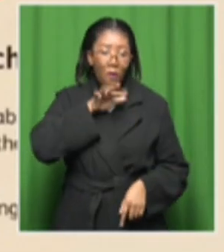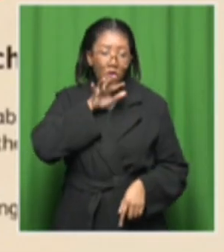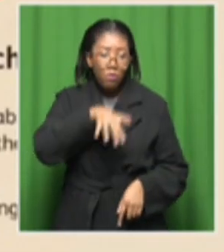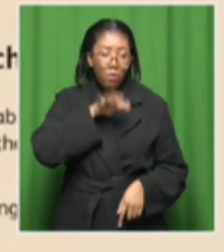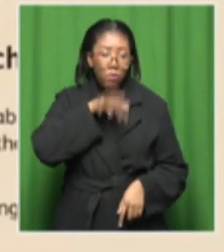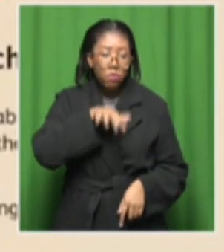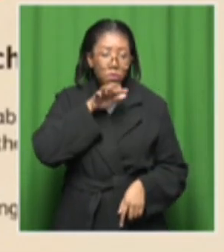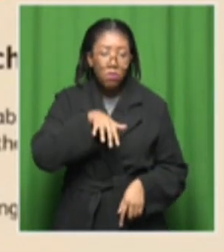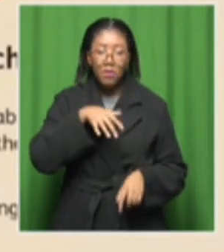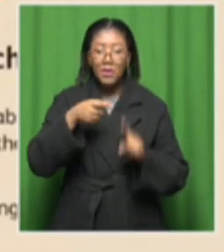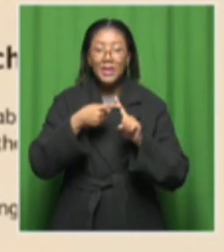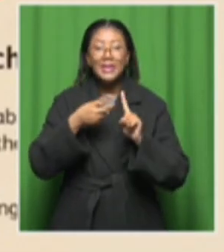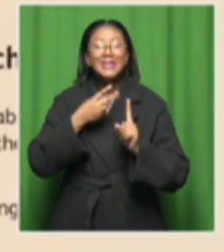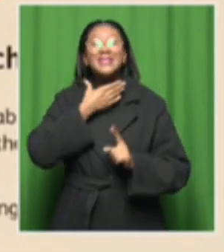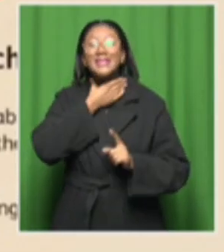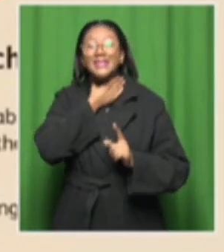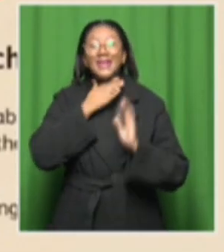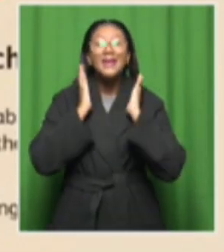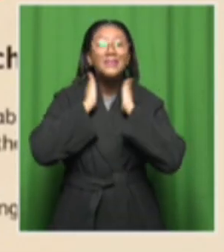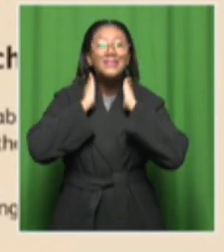neck stiffness,